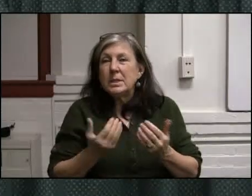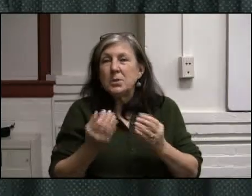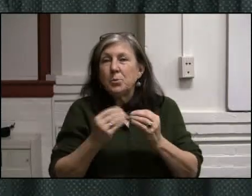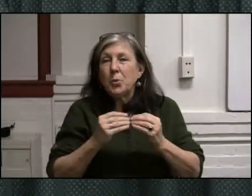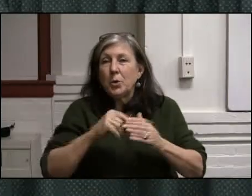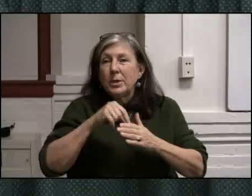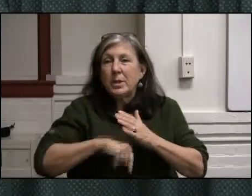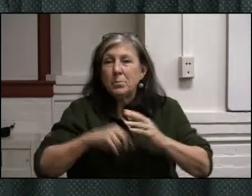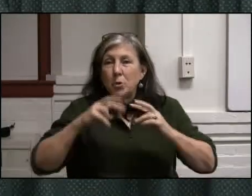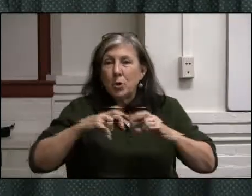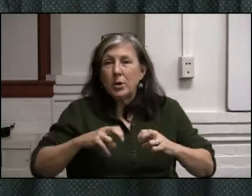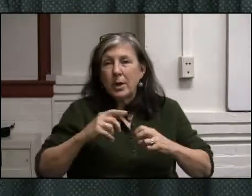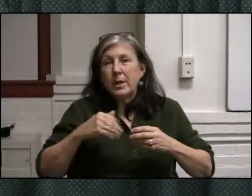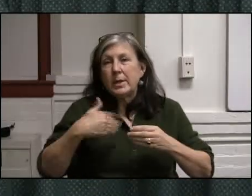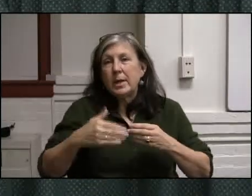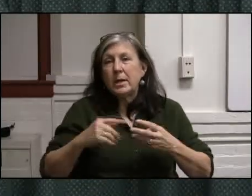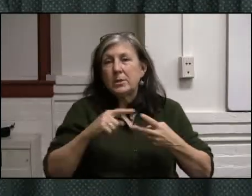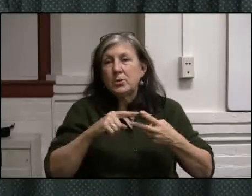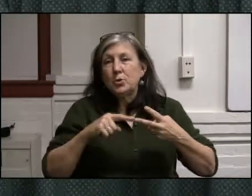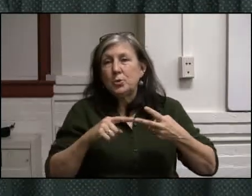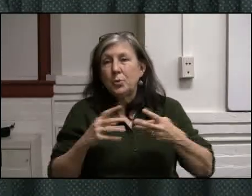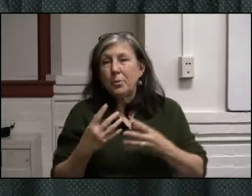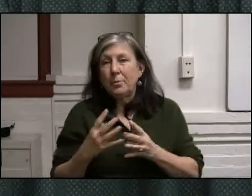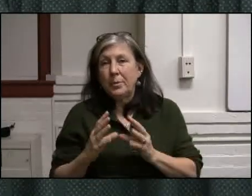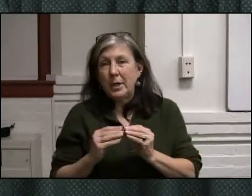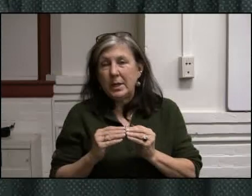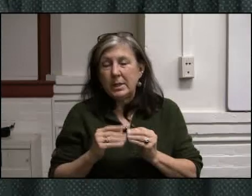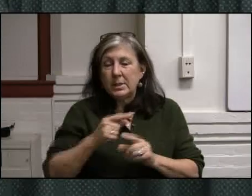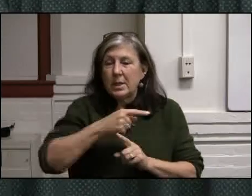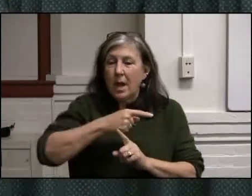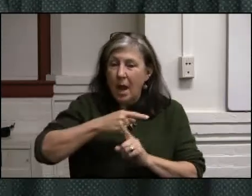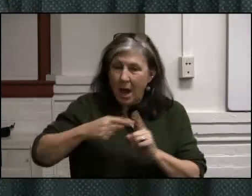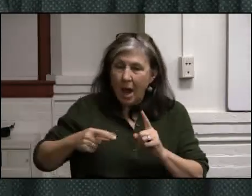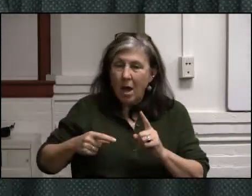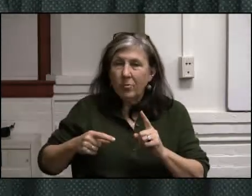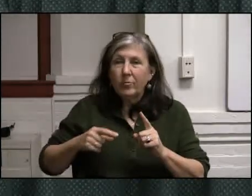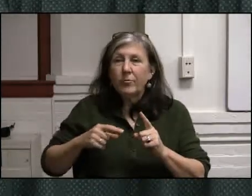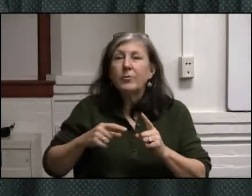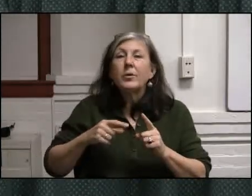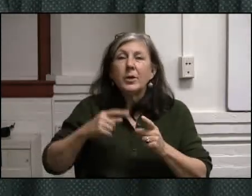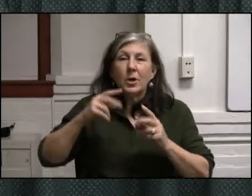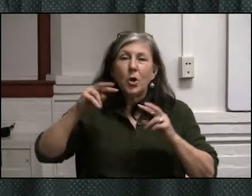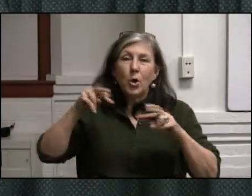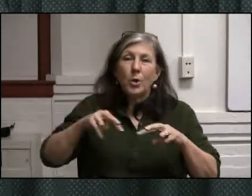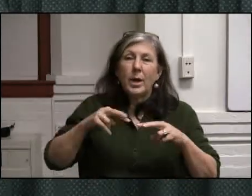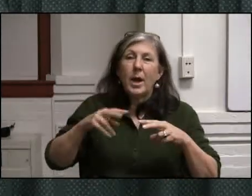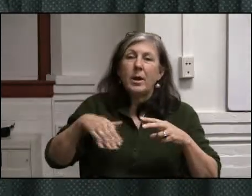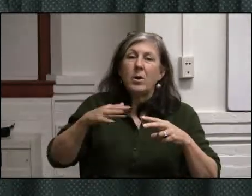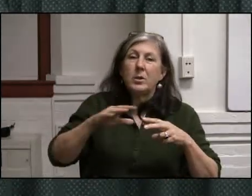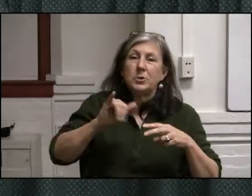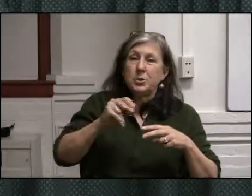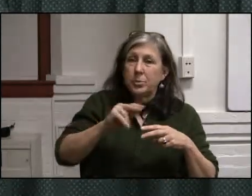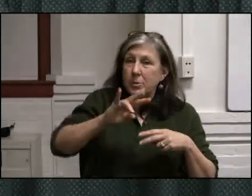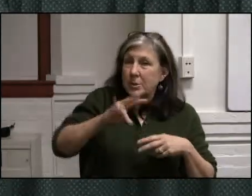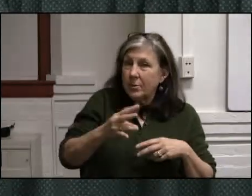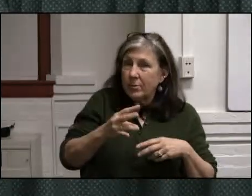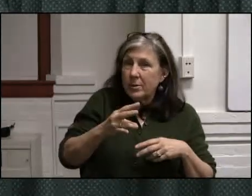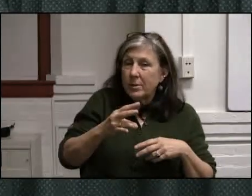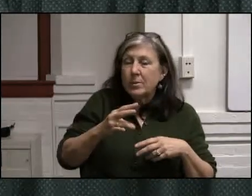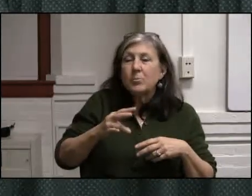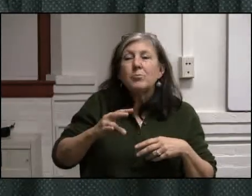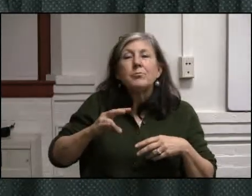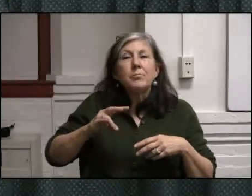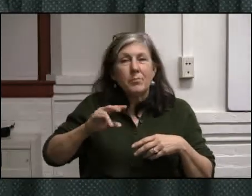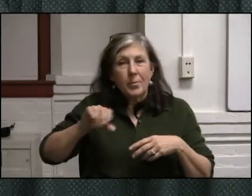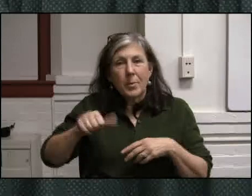So approximately half of this load will be on the 7th, and approximately half of this load will be on the 14th, with